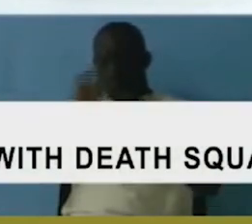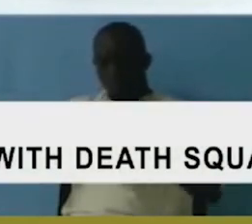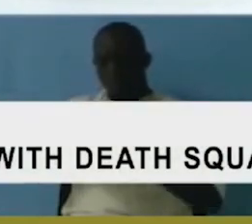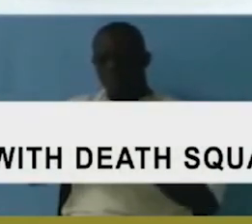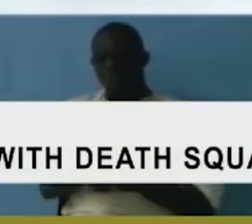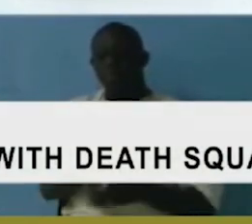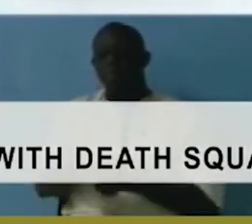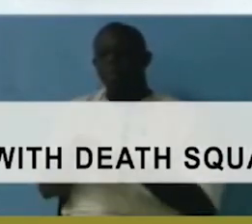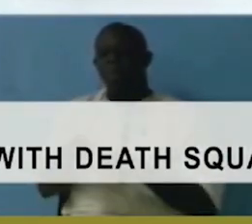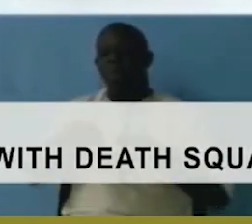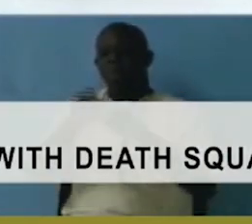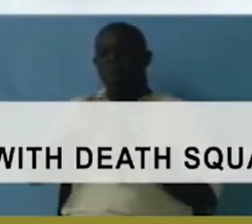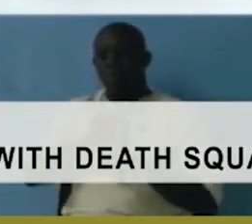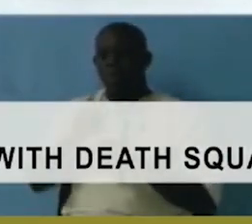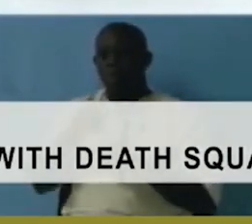This eye closed.